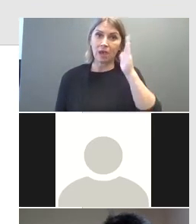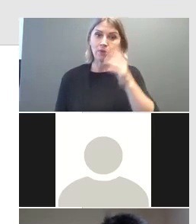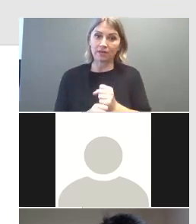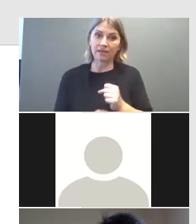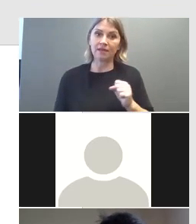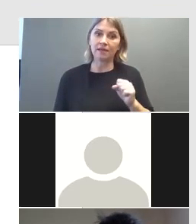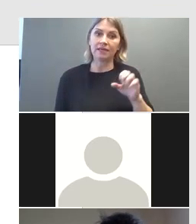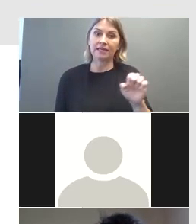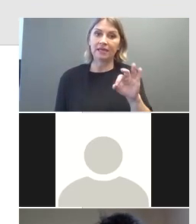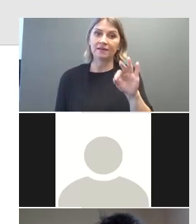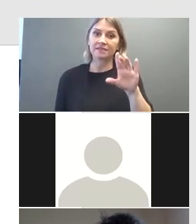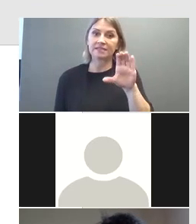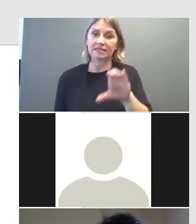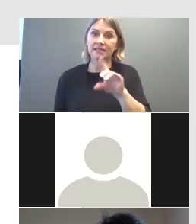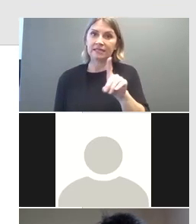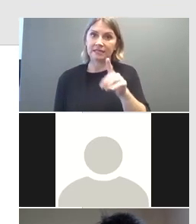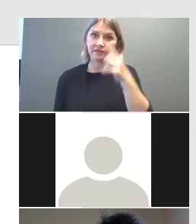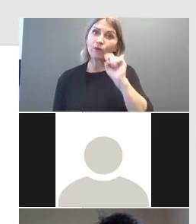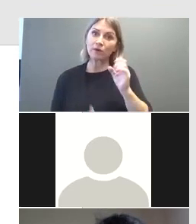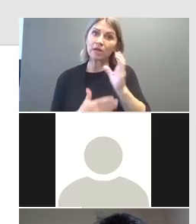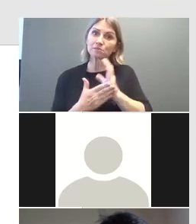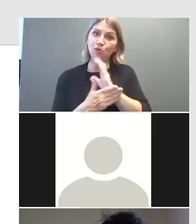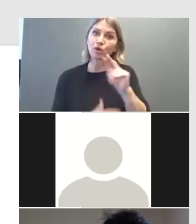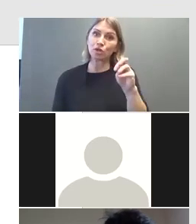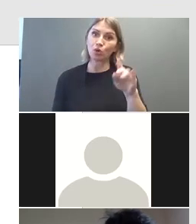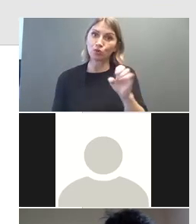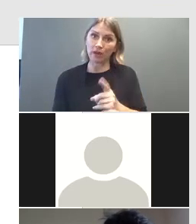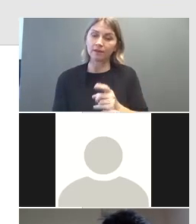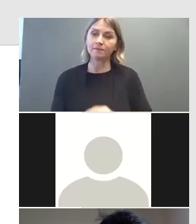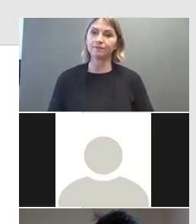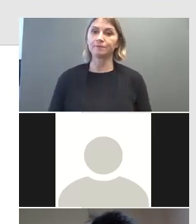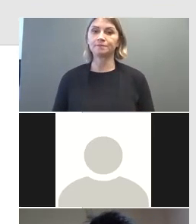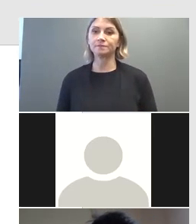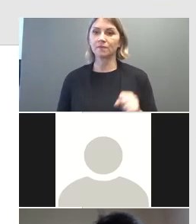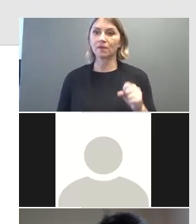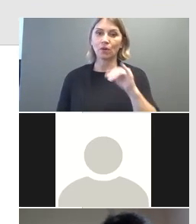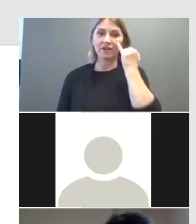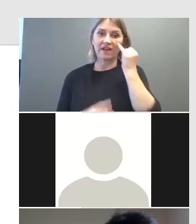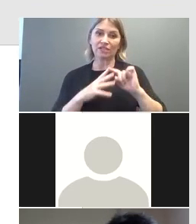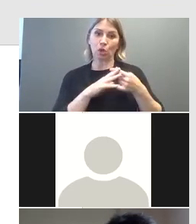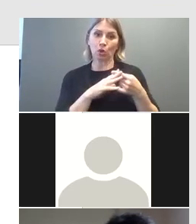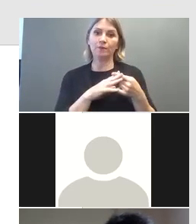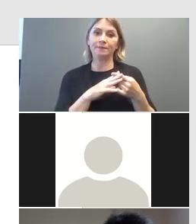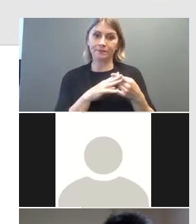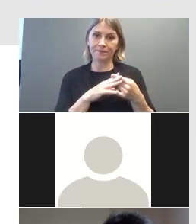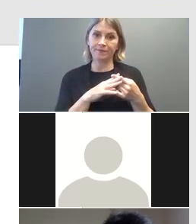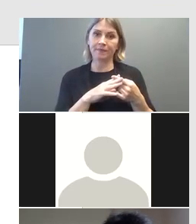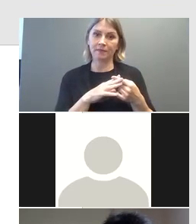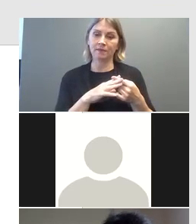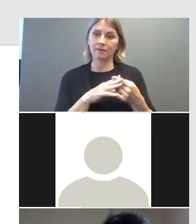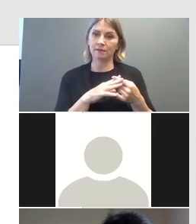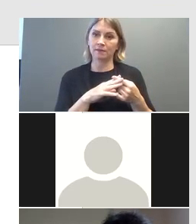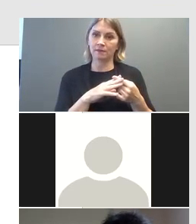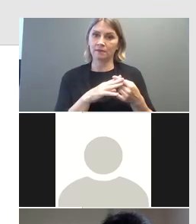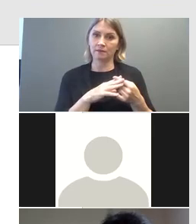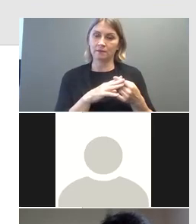F, C, D, just exploding, no DFS. Perfect. So if I start, A will always be before the